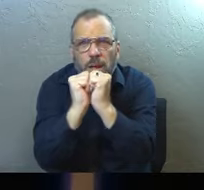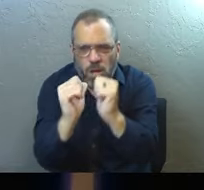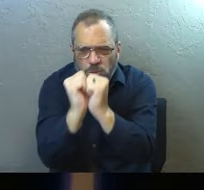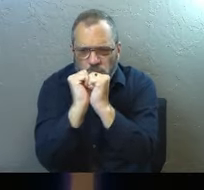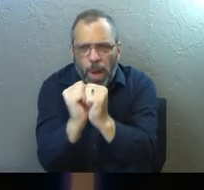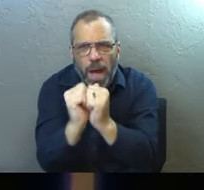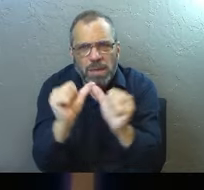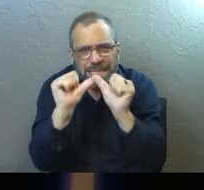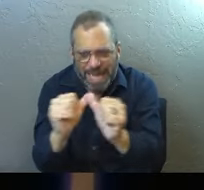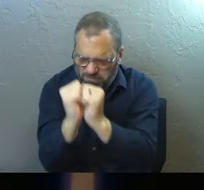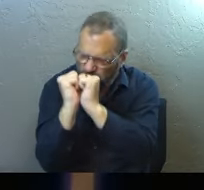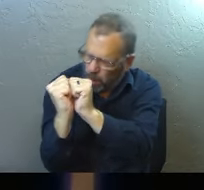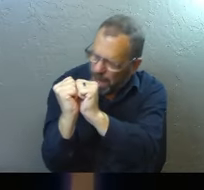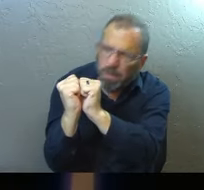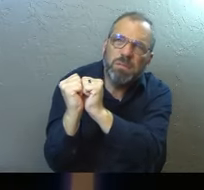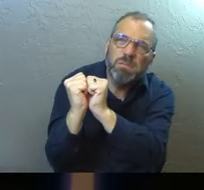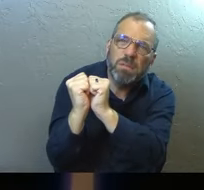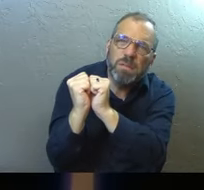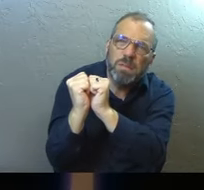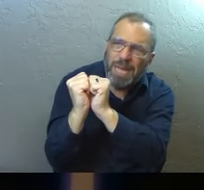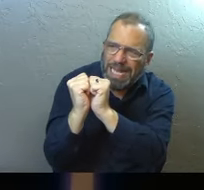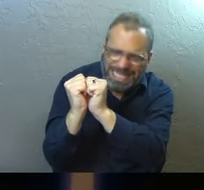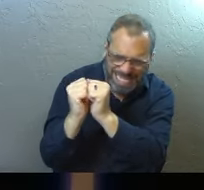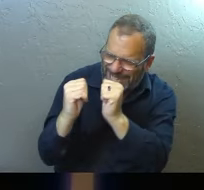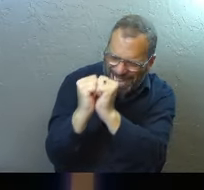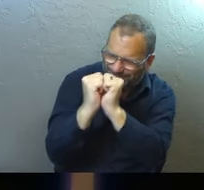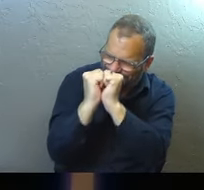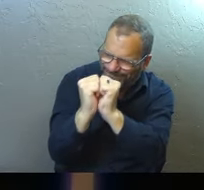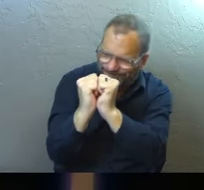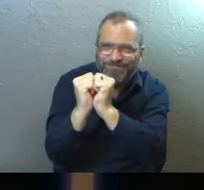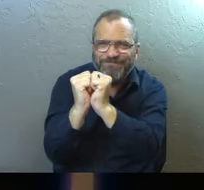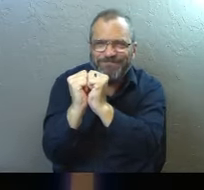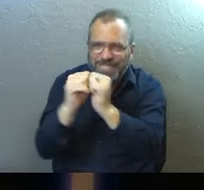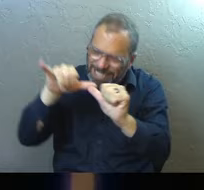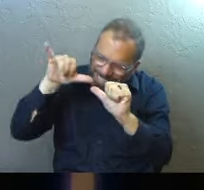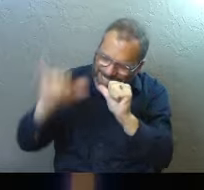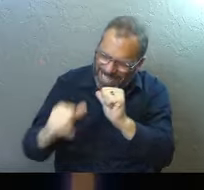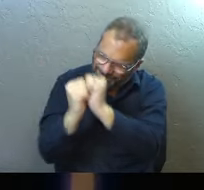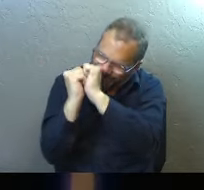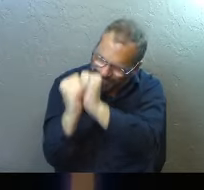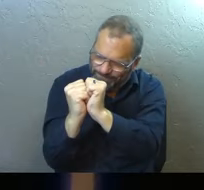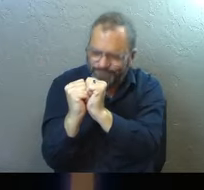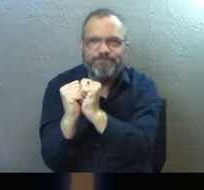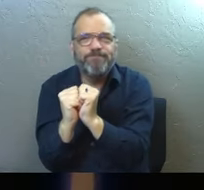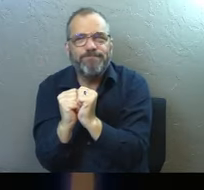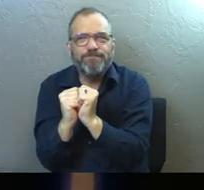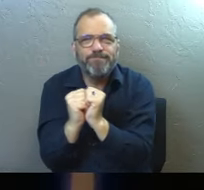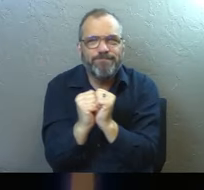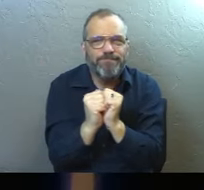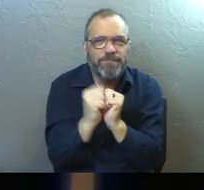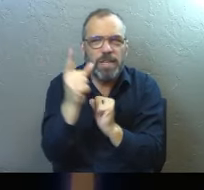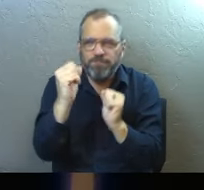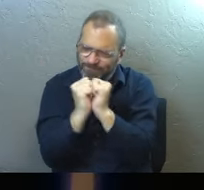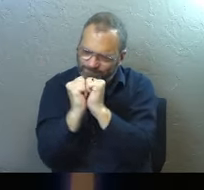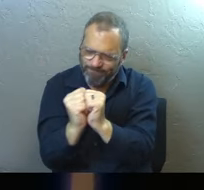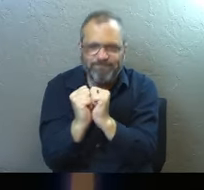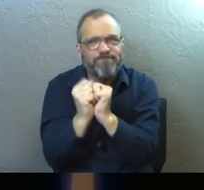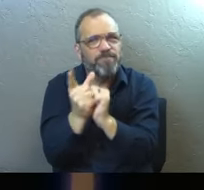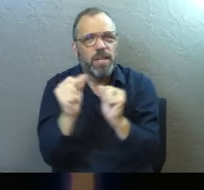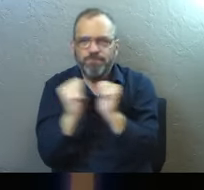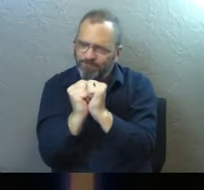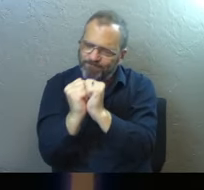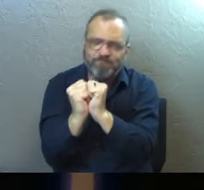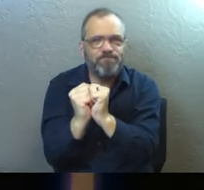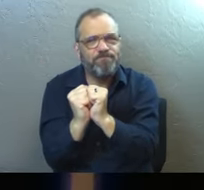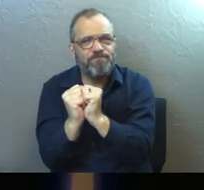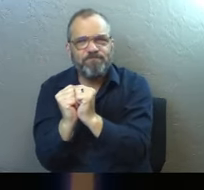to stay. It's this idea of, man, like it's just where you are. You just be with him. You remain and